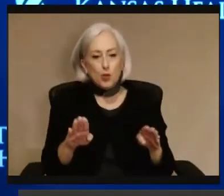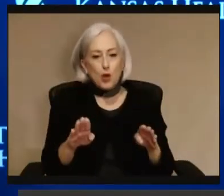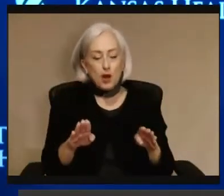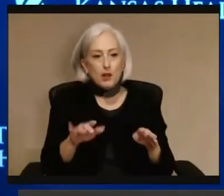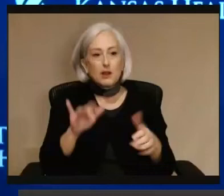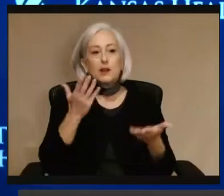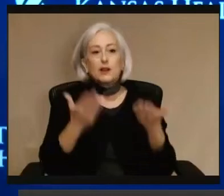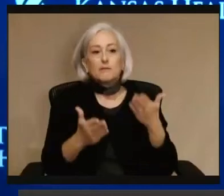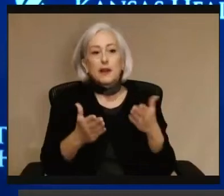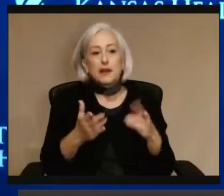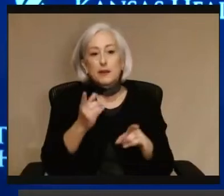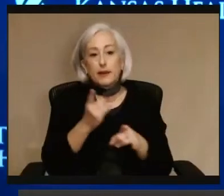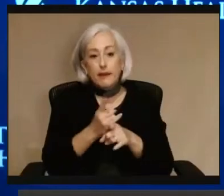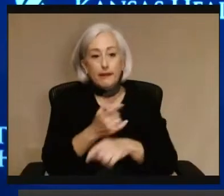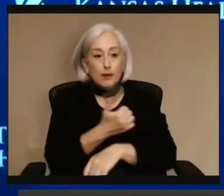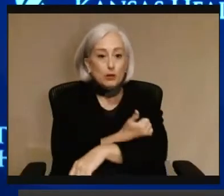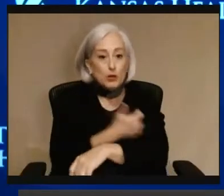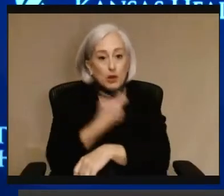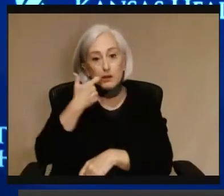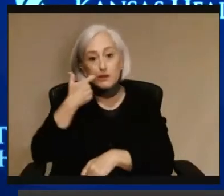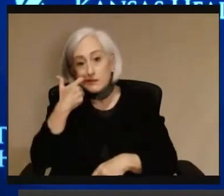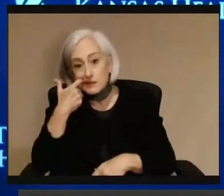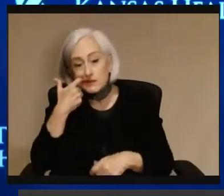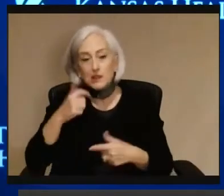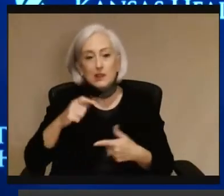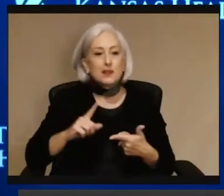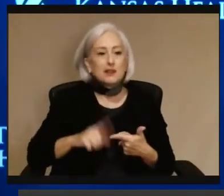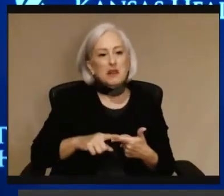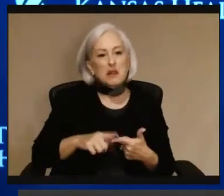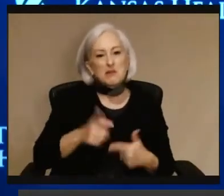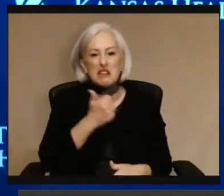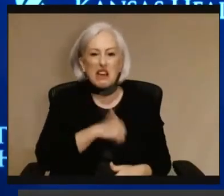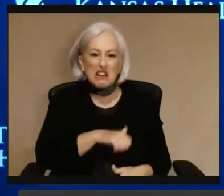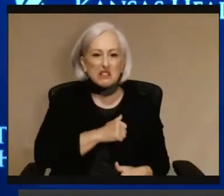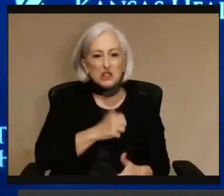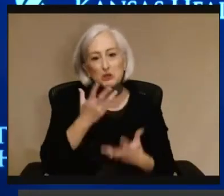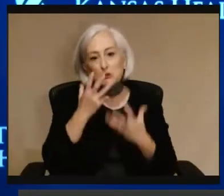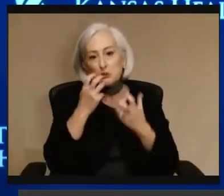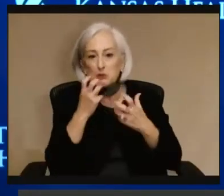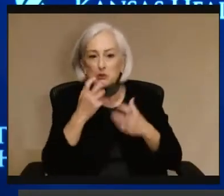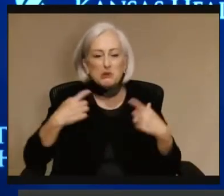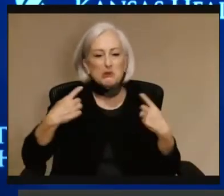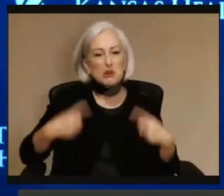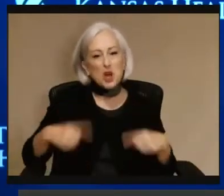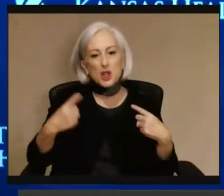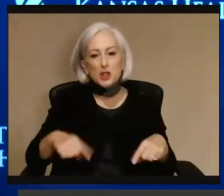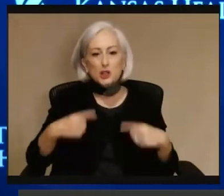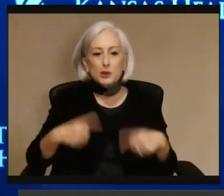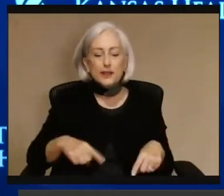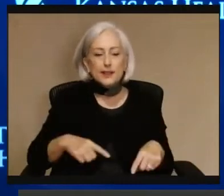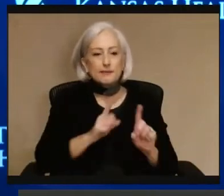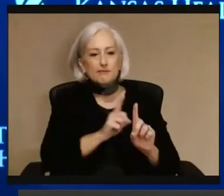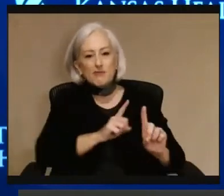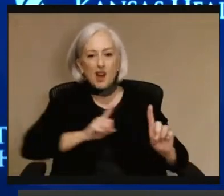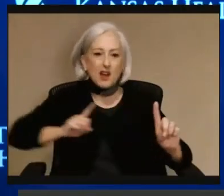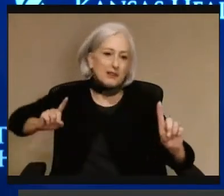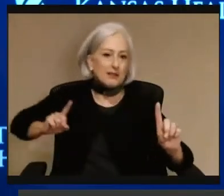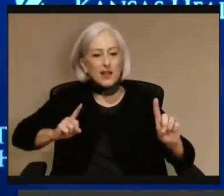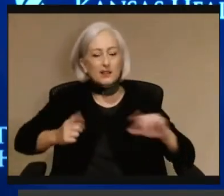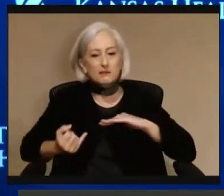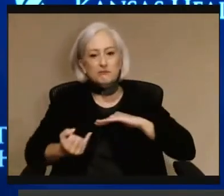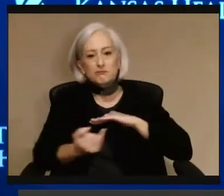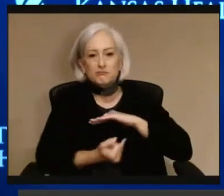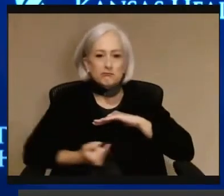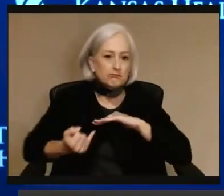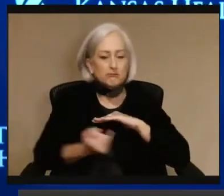that in being a little snarkier and snippier. We see more arguments. We see more isolation, more distance. These are all things that if you're experiencing any of